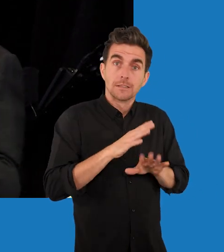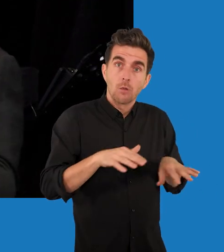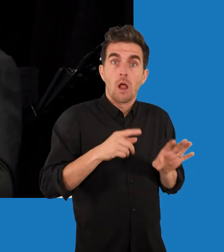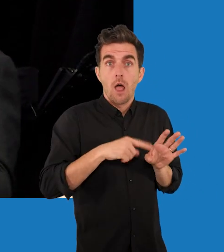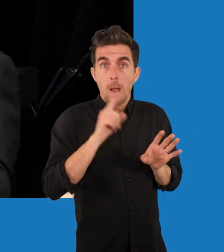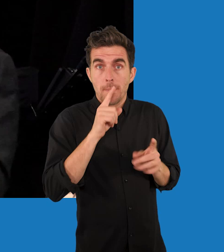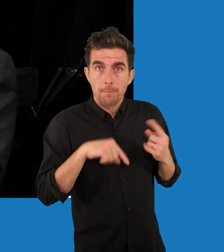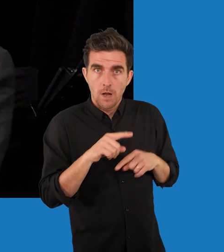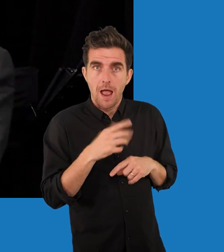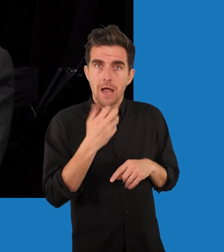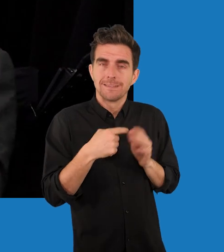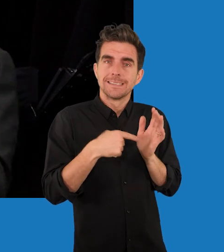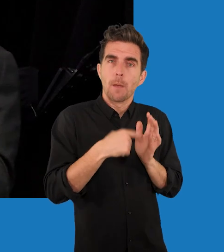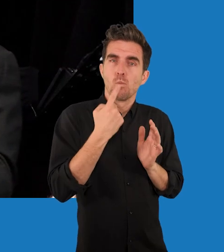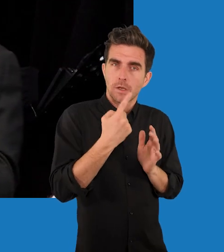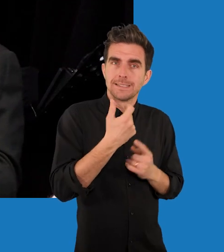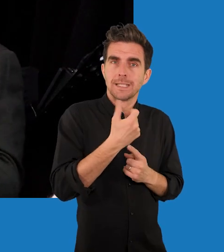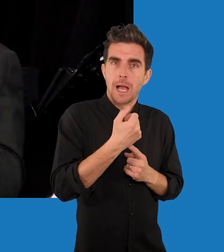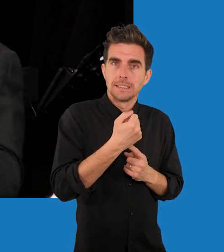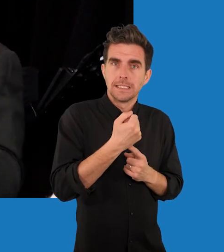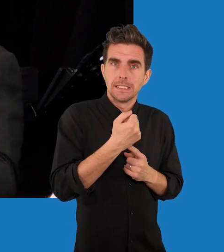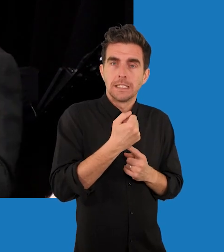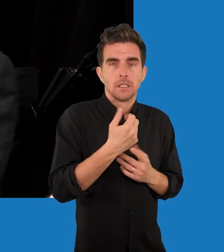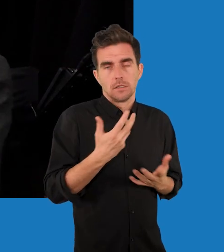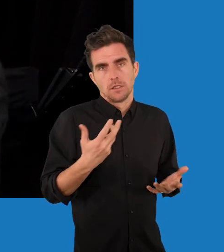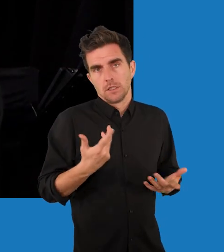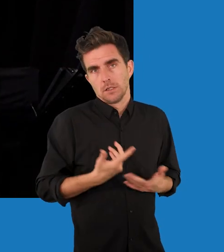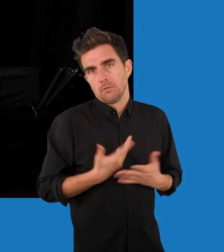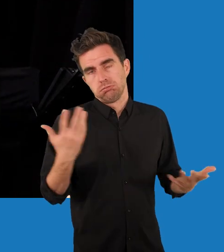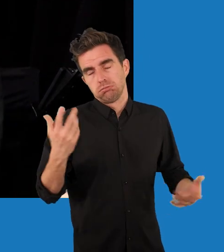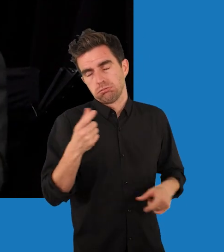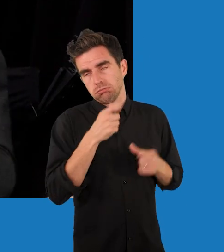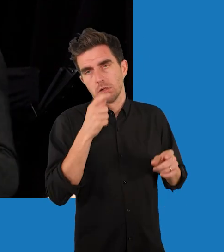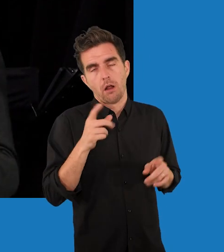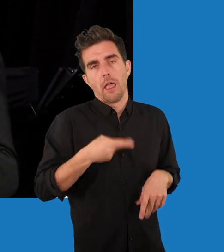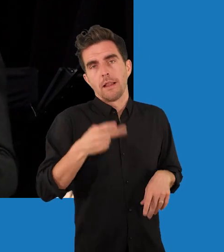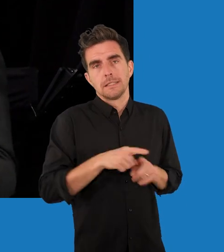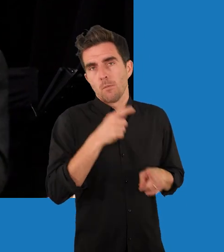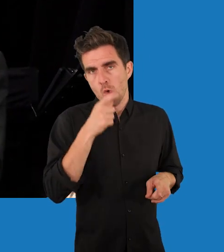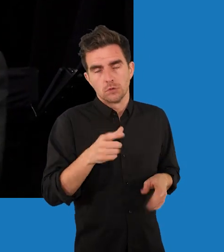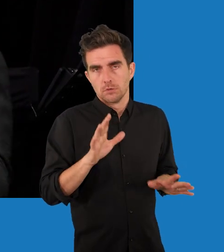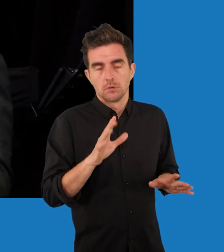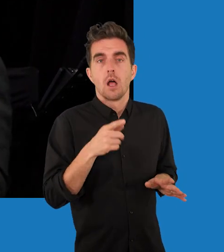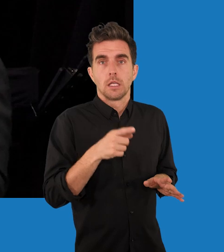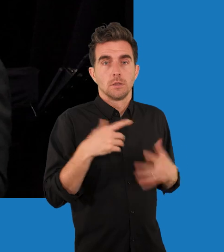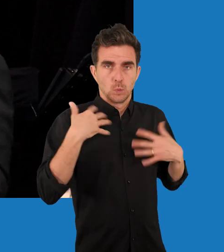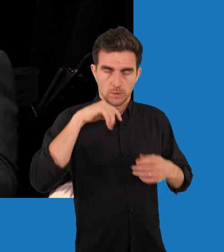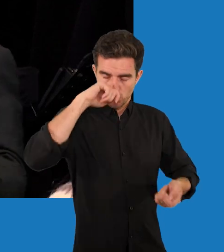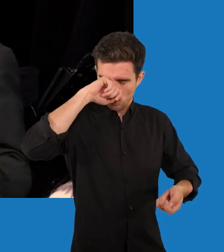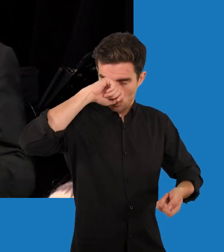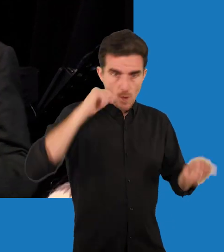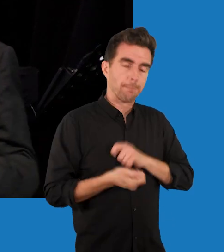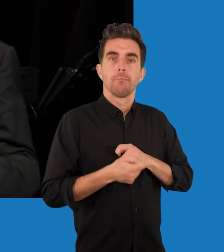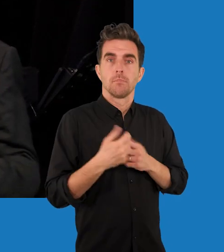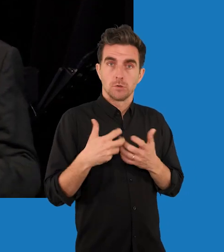after children and young people who have type 1 diabetes, this is absolutely, and it's an overused word, an absolute game changer. So I think we're obliged to get this